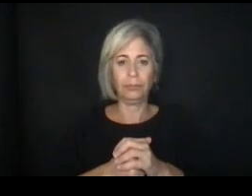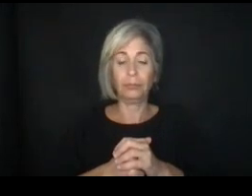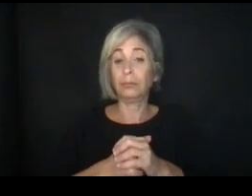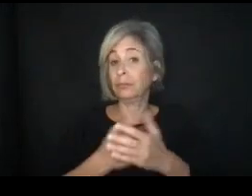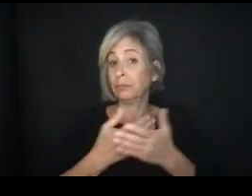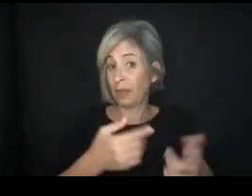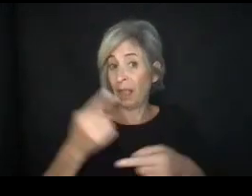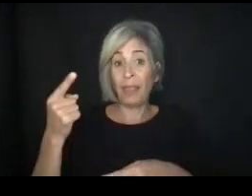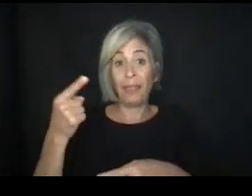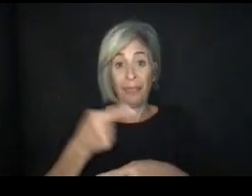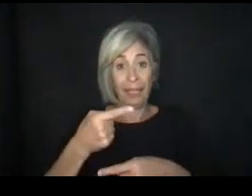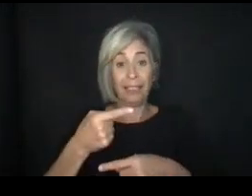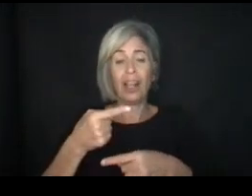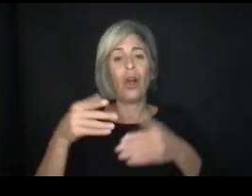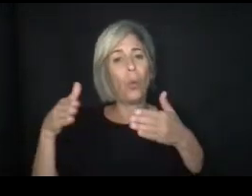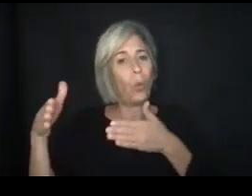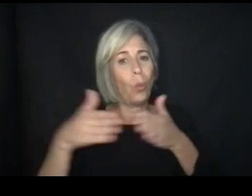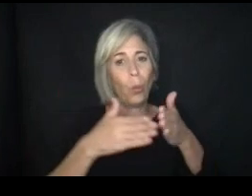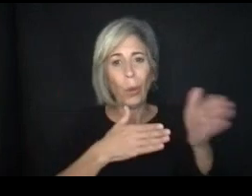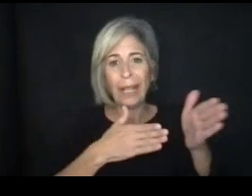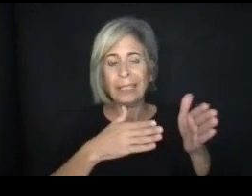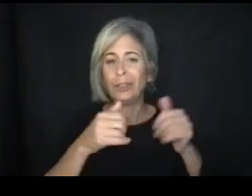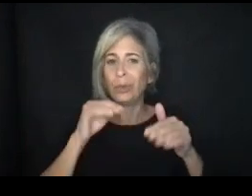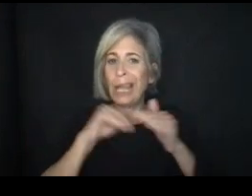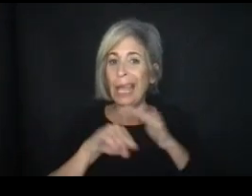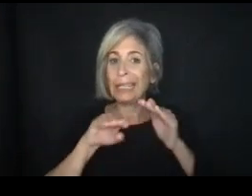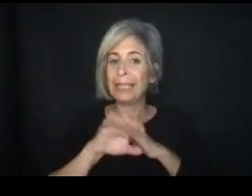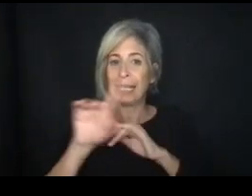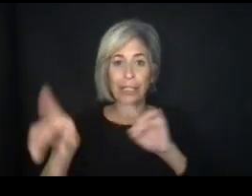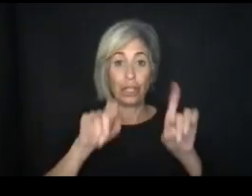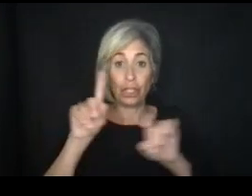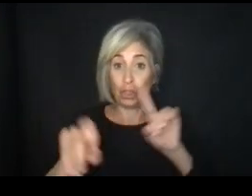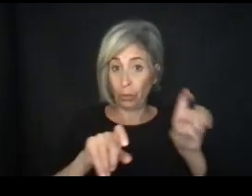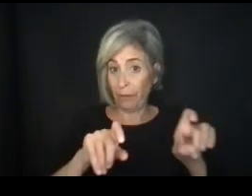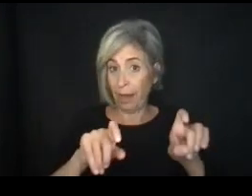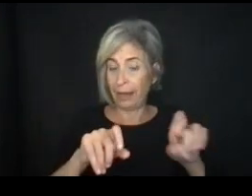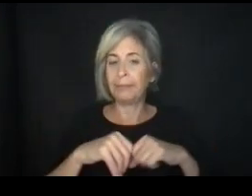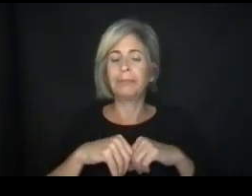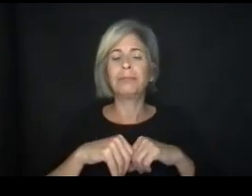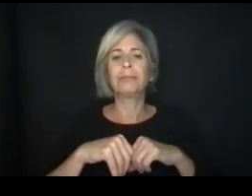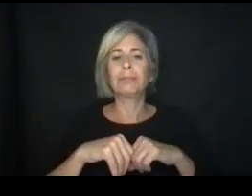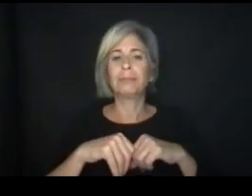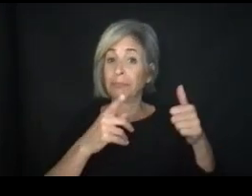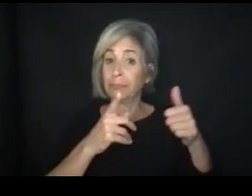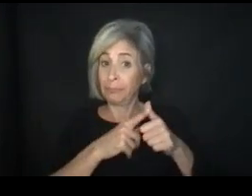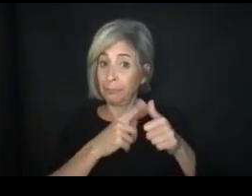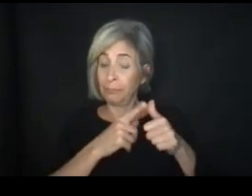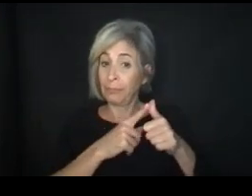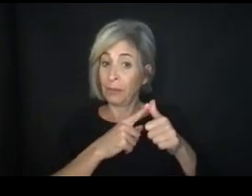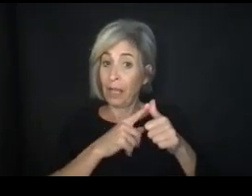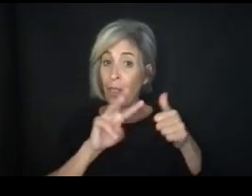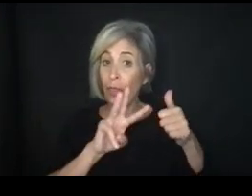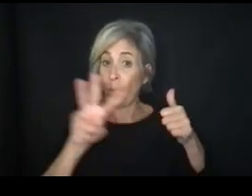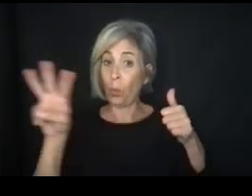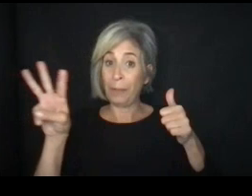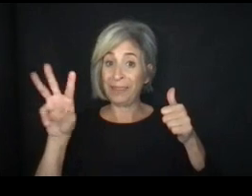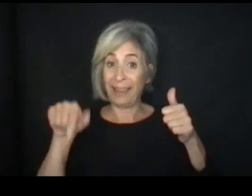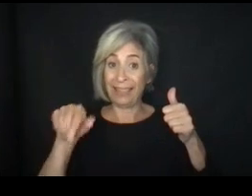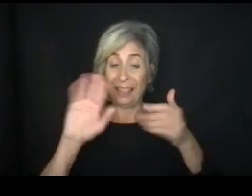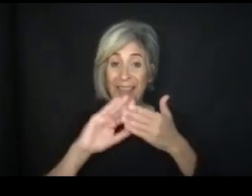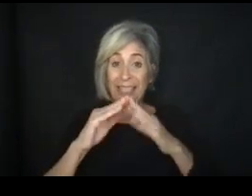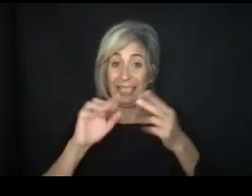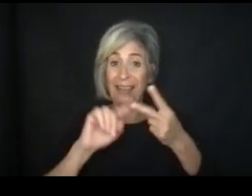So these are just some ways that you can access the survey. They can be accessed through the city's website,